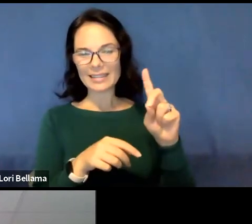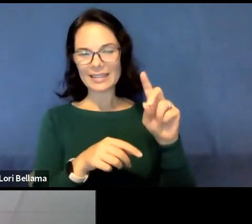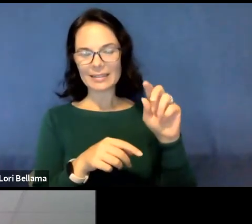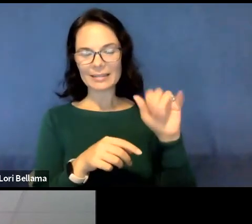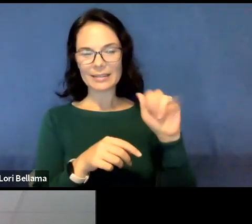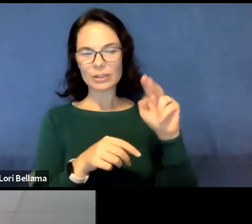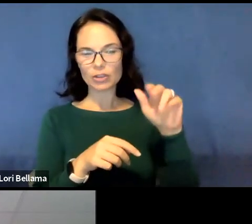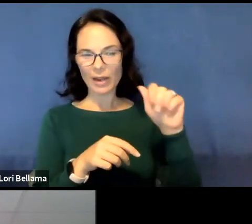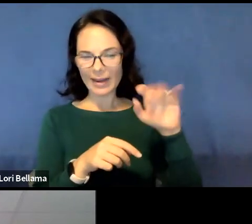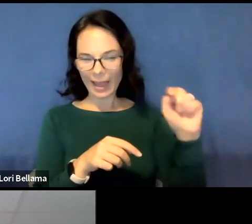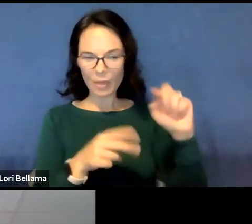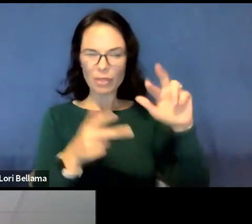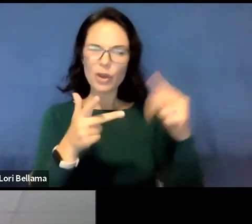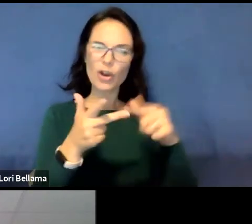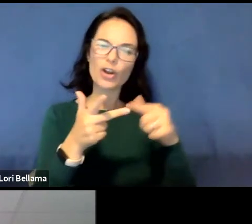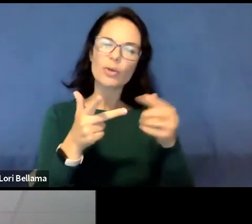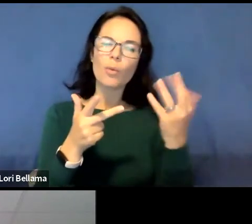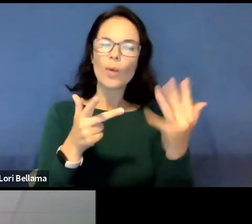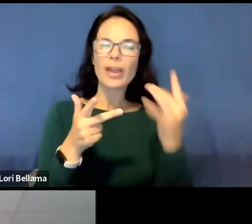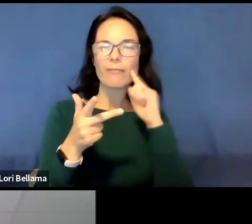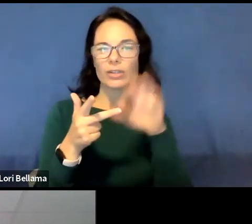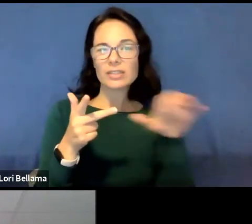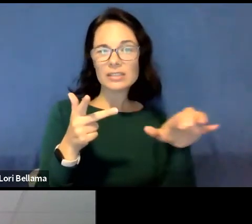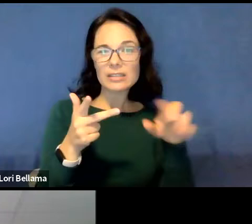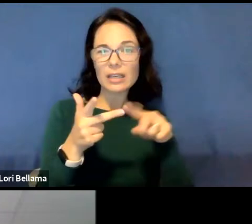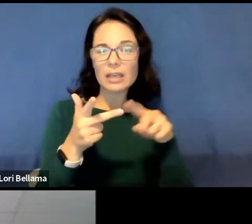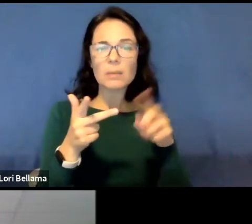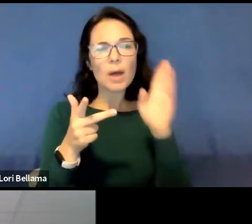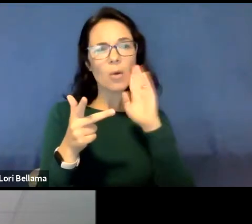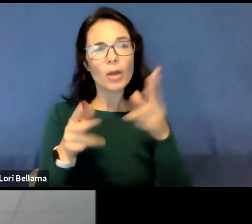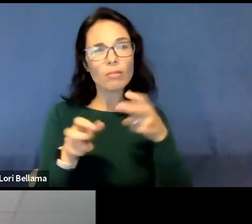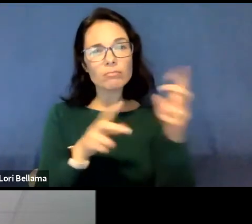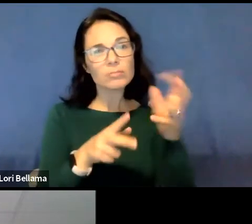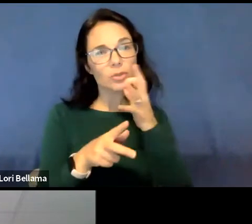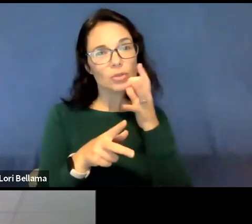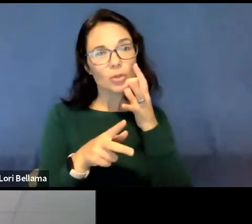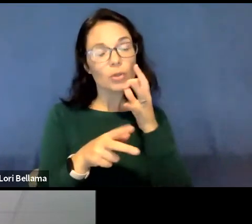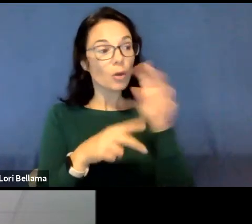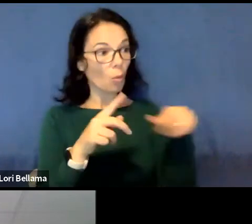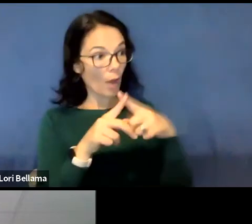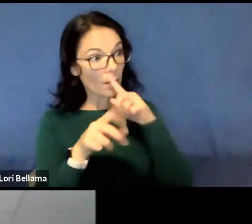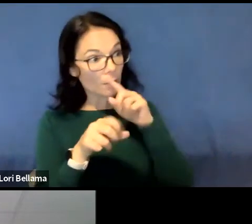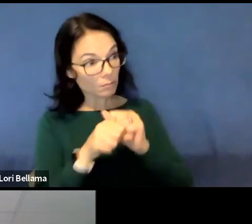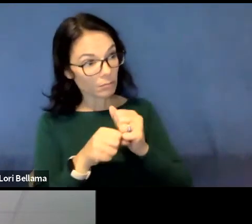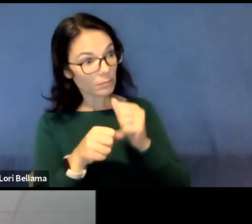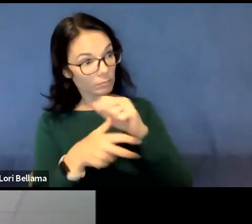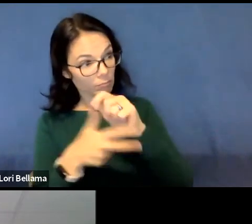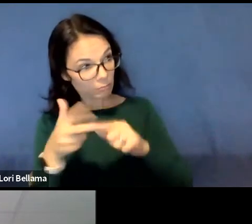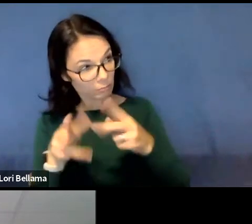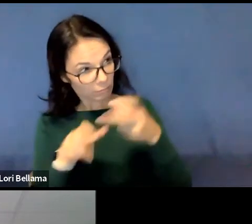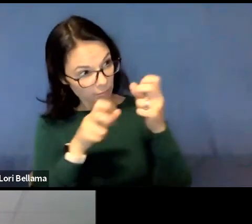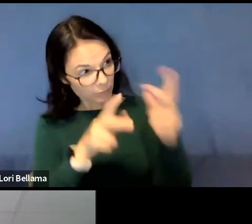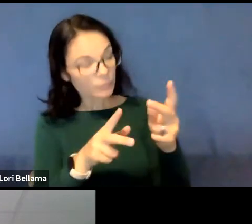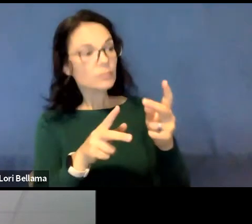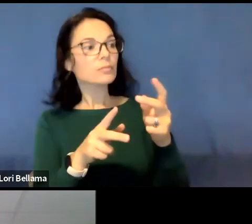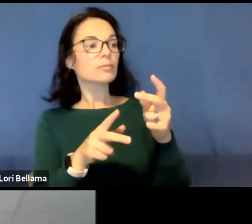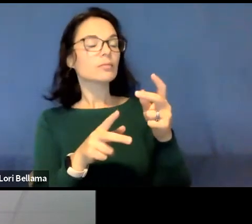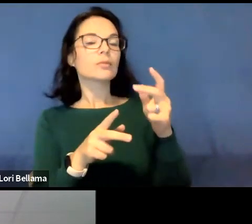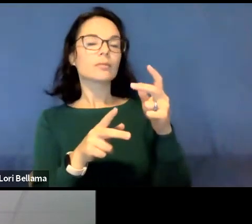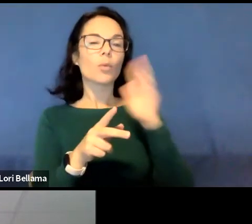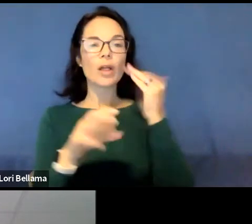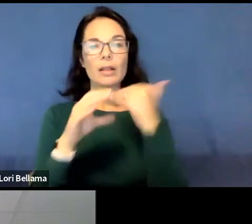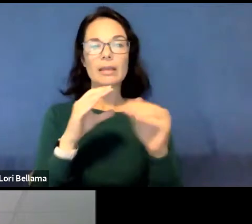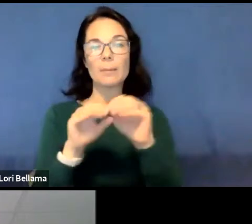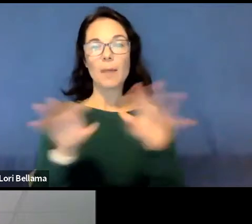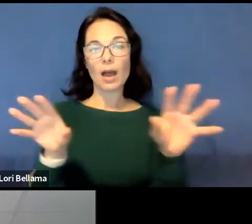captions. When that occurs, and I think that'll occur any day now, I will send an email out to all of you, because you really